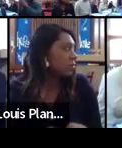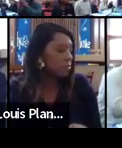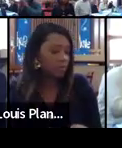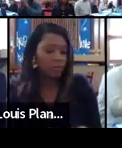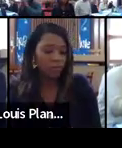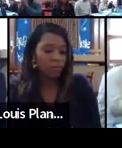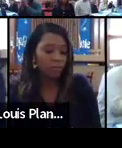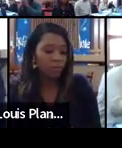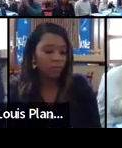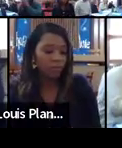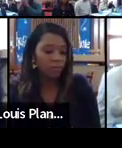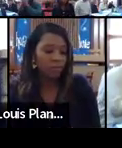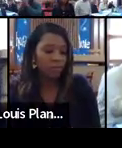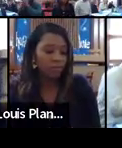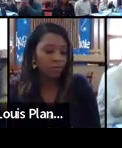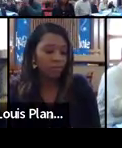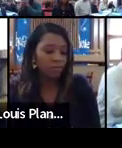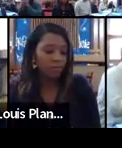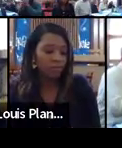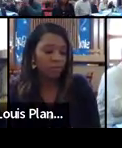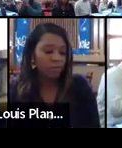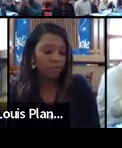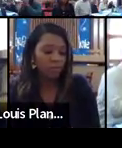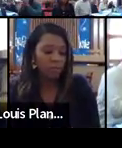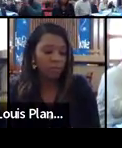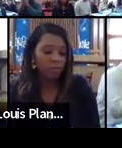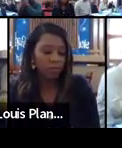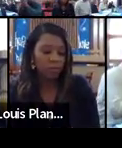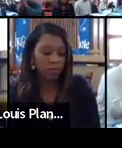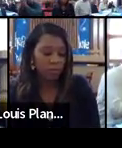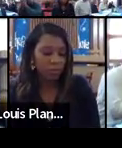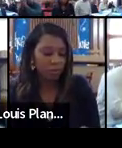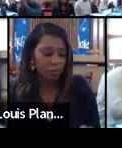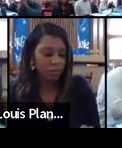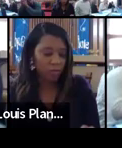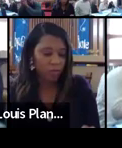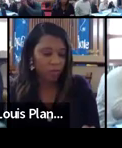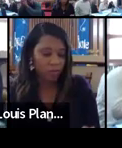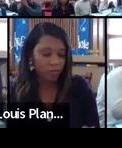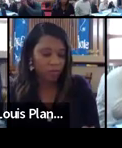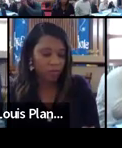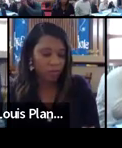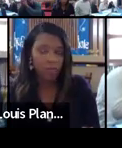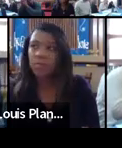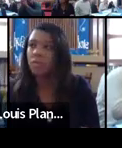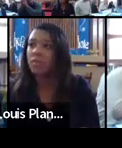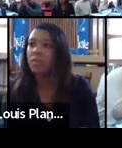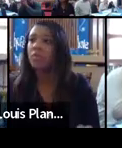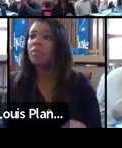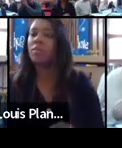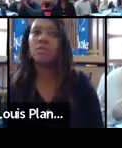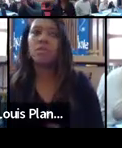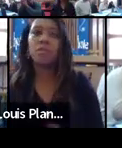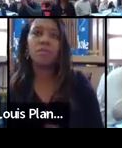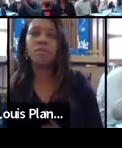constantly bring them in. All that stuff. I do have a question. Heard reference to an implementation